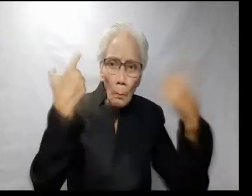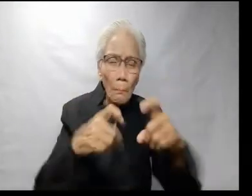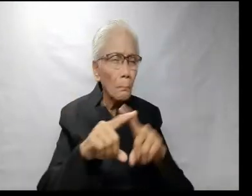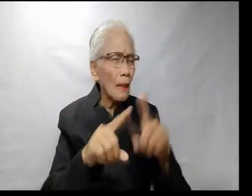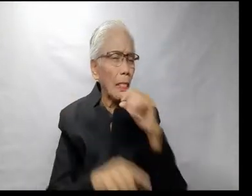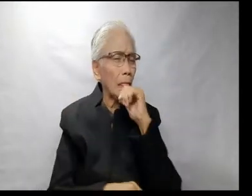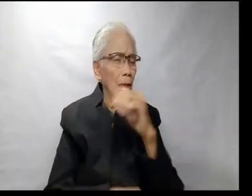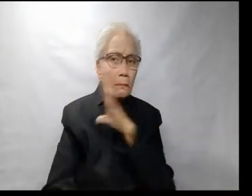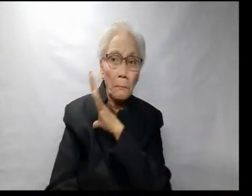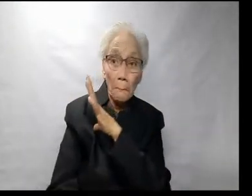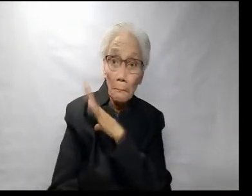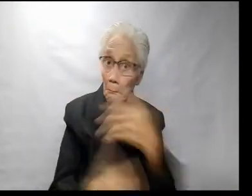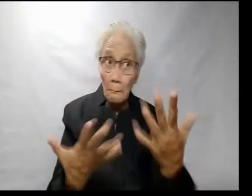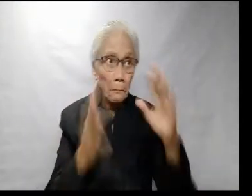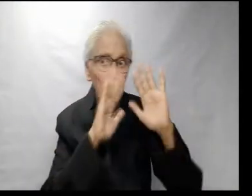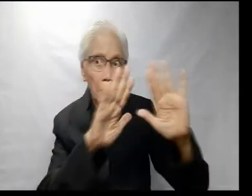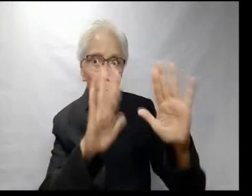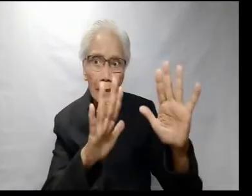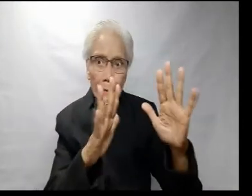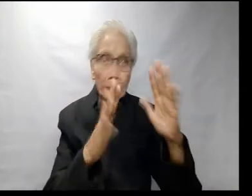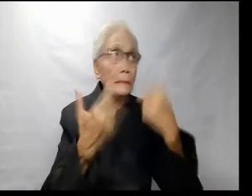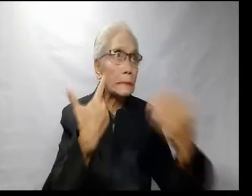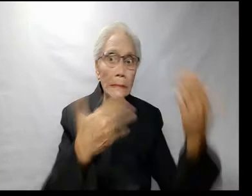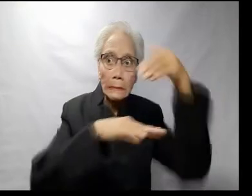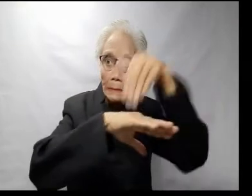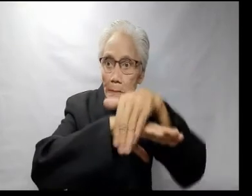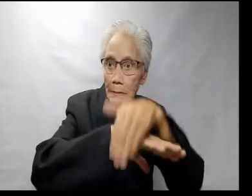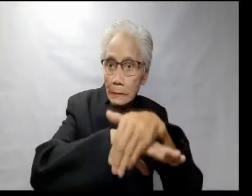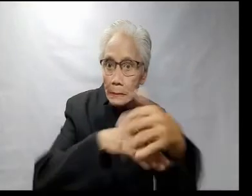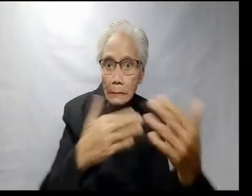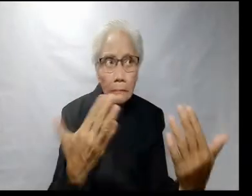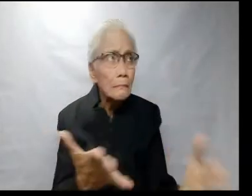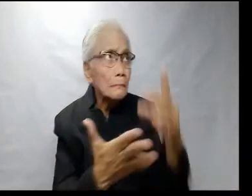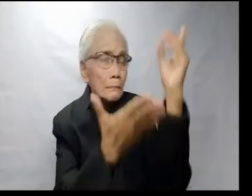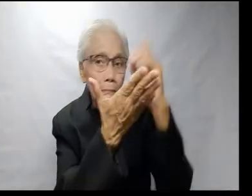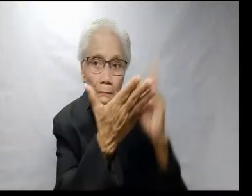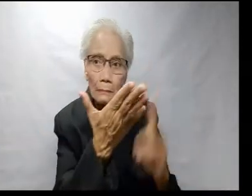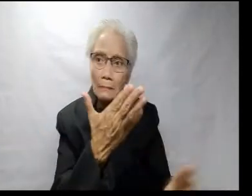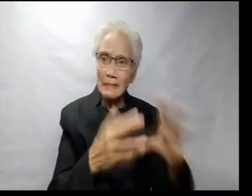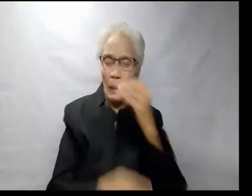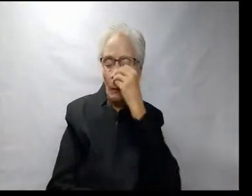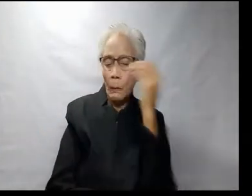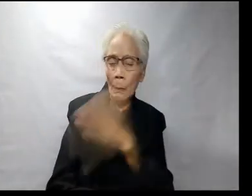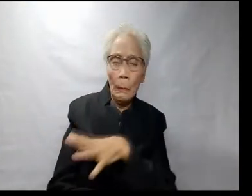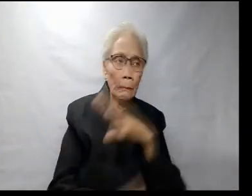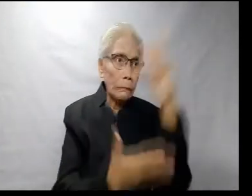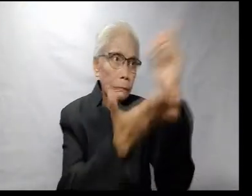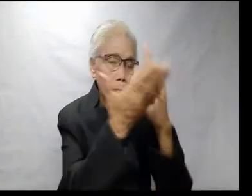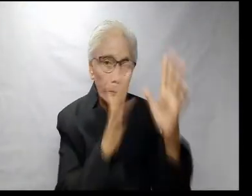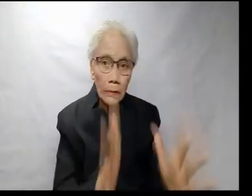wait. And under the magnificence of a starry night, we applaud the design and ignore the